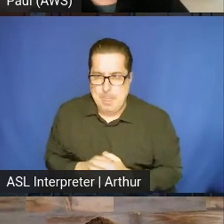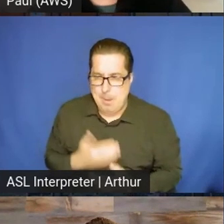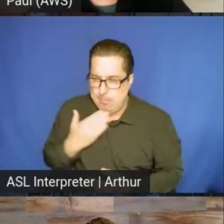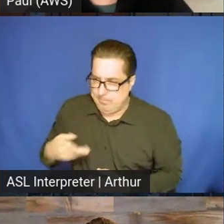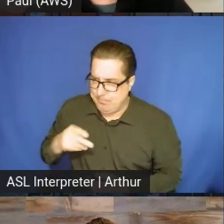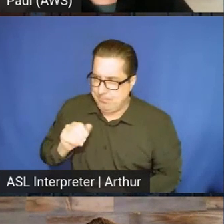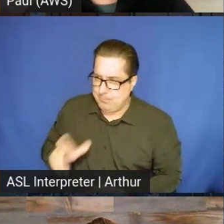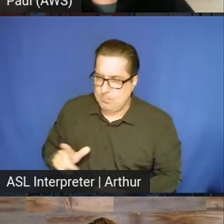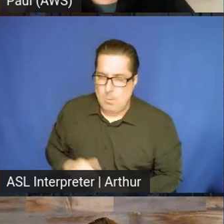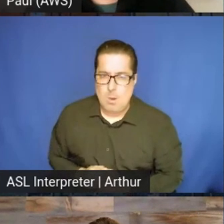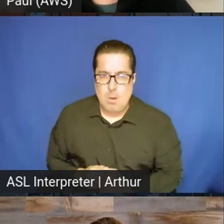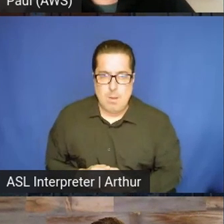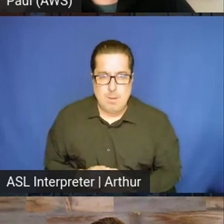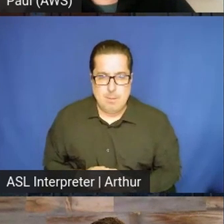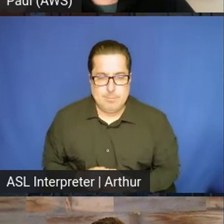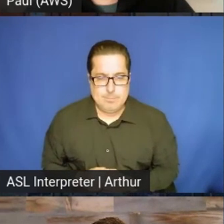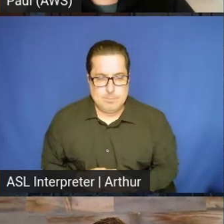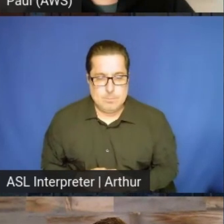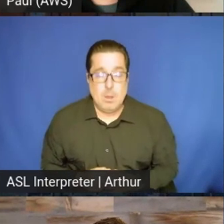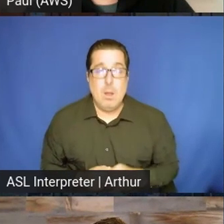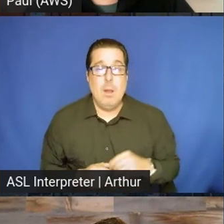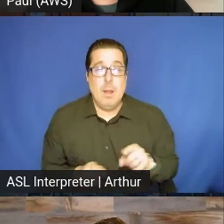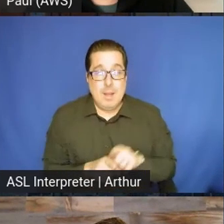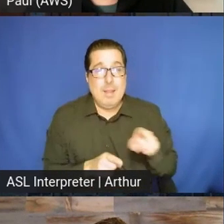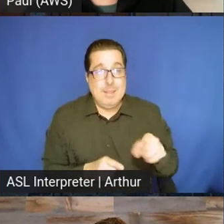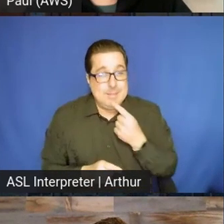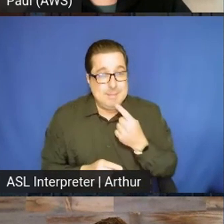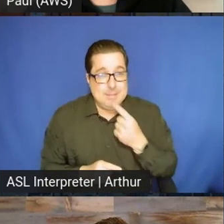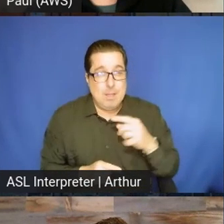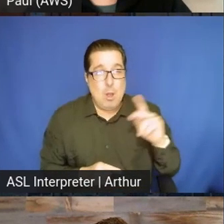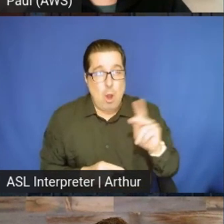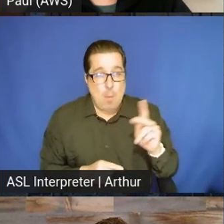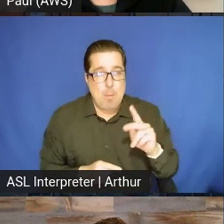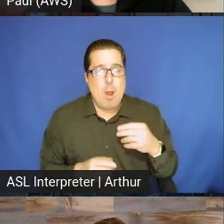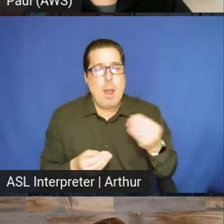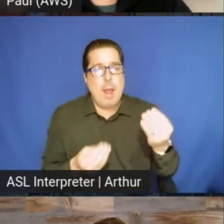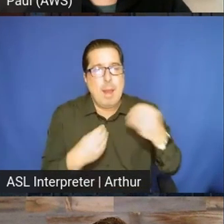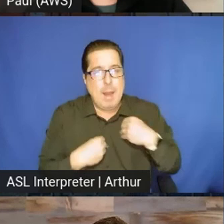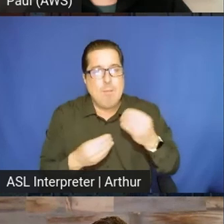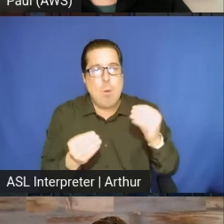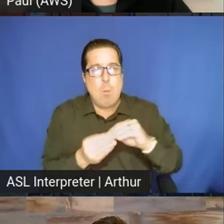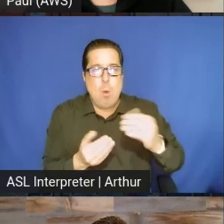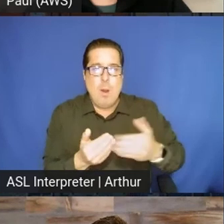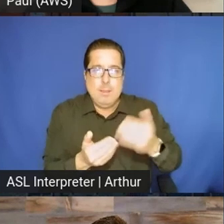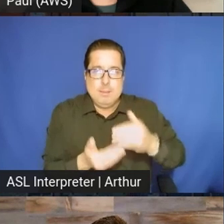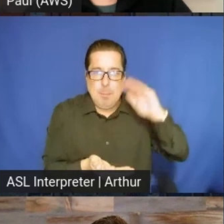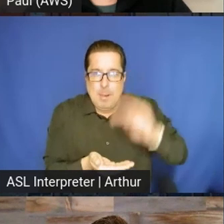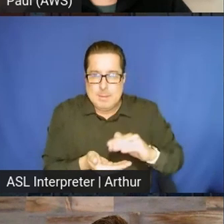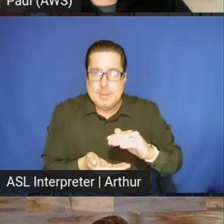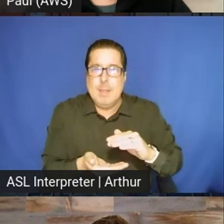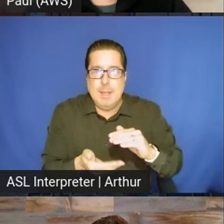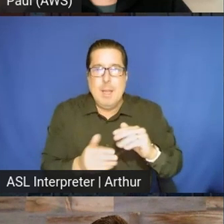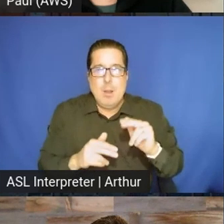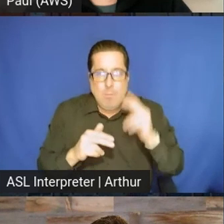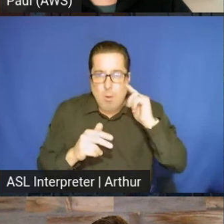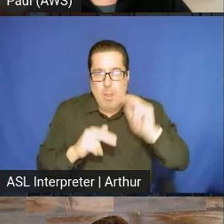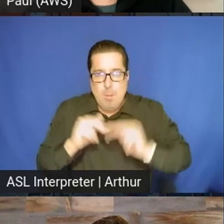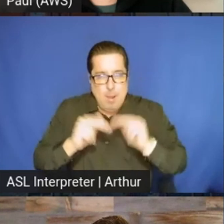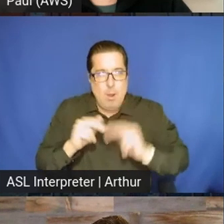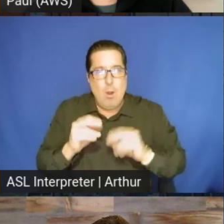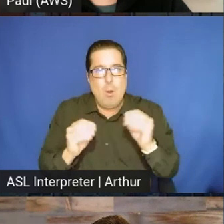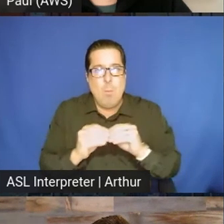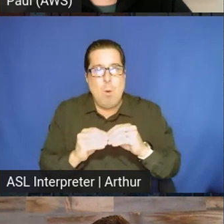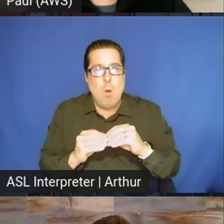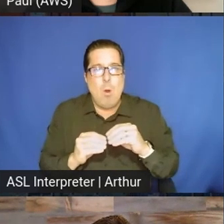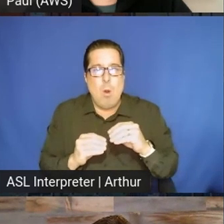So like Paul said, Karpenter brings a lot of simplicity for the builders, for the developers, in order for them to be more